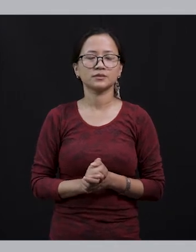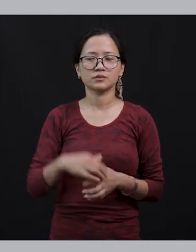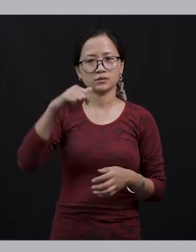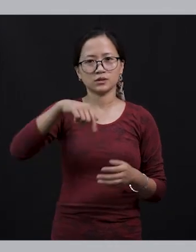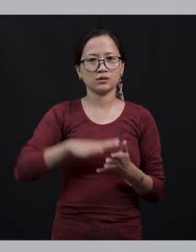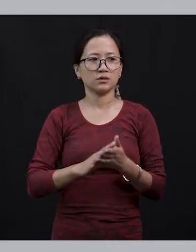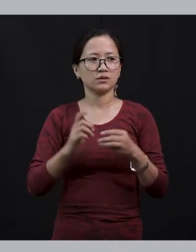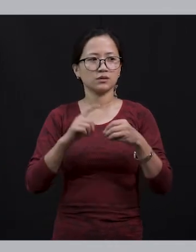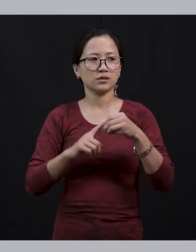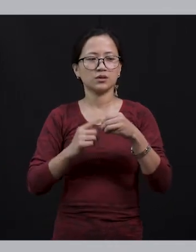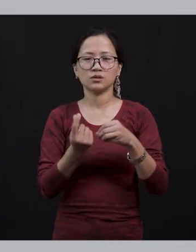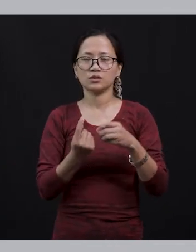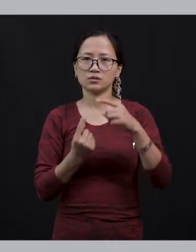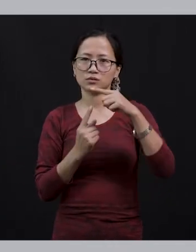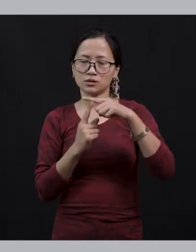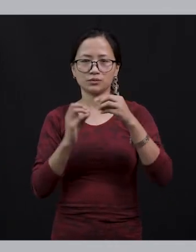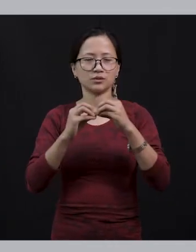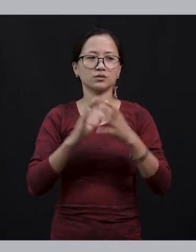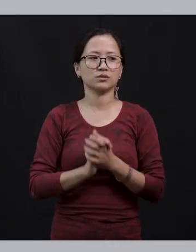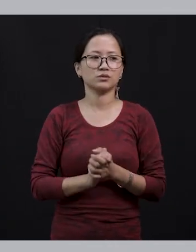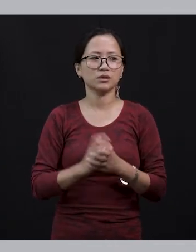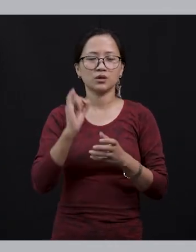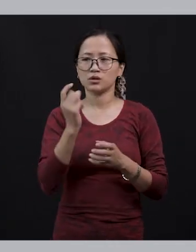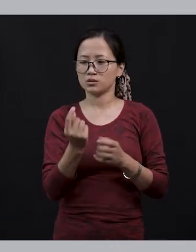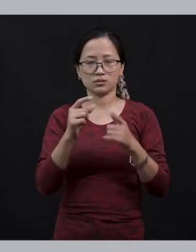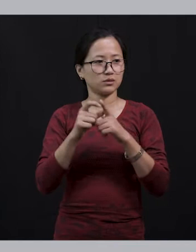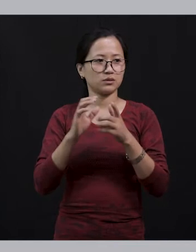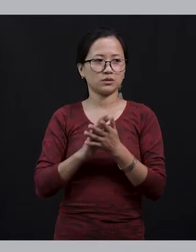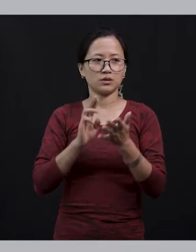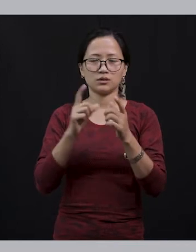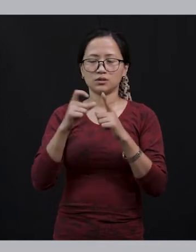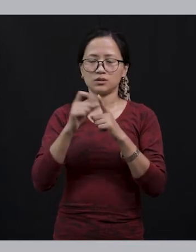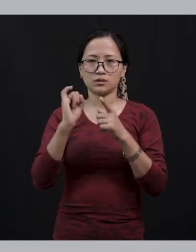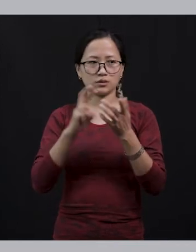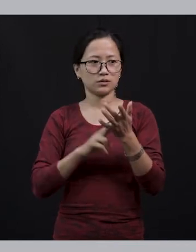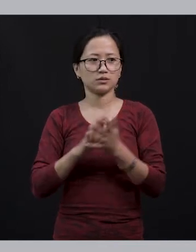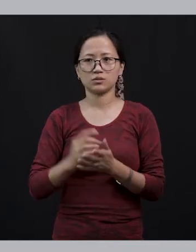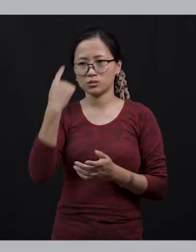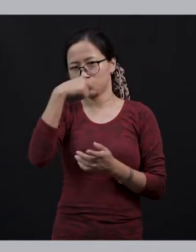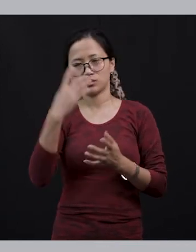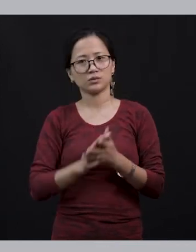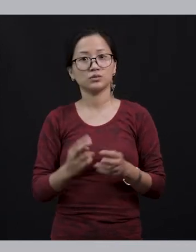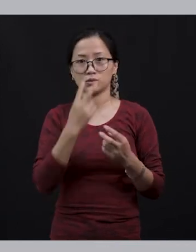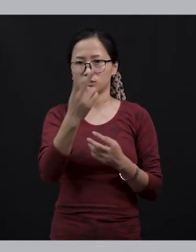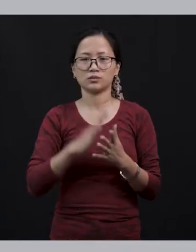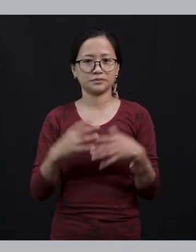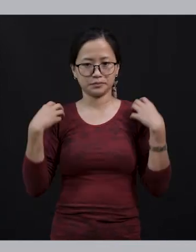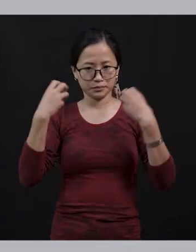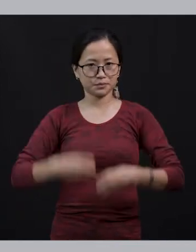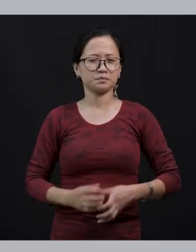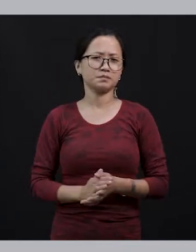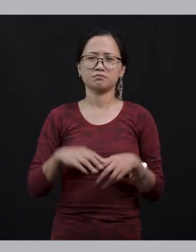So this is Qutbuddin Aibak. That's how he looks like. If you can see, he really looks like dressed up, really,